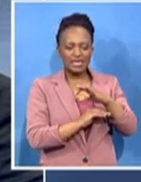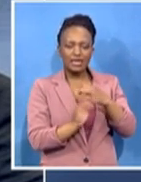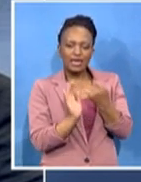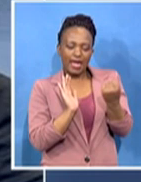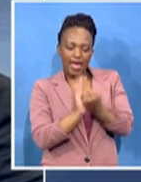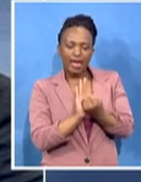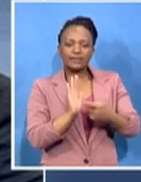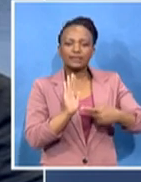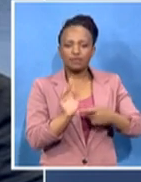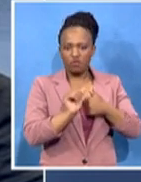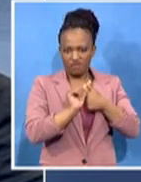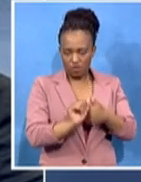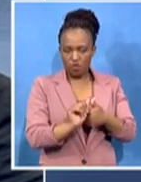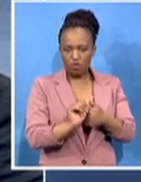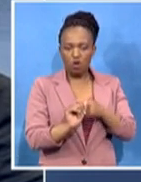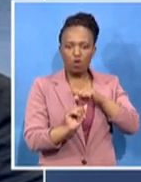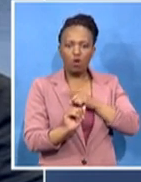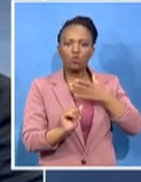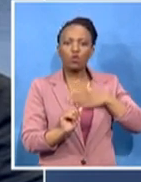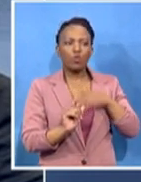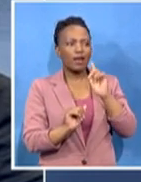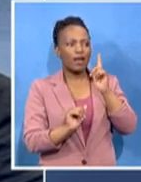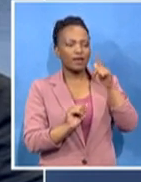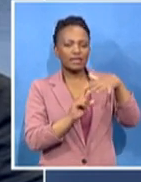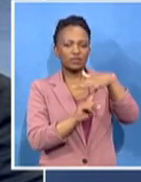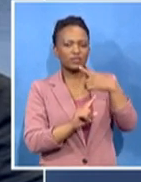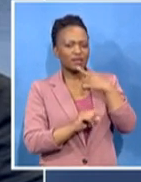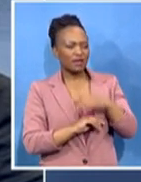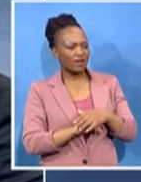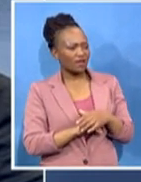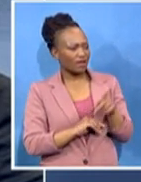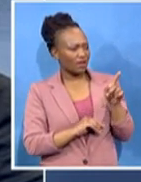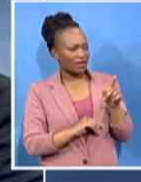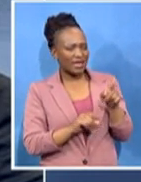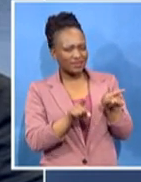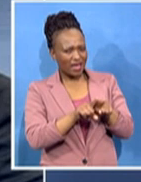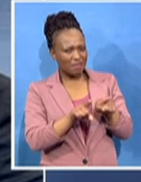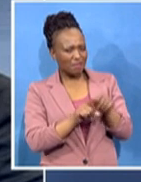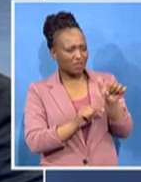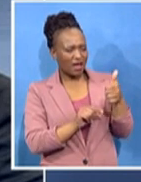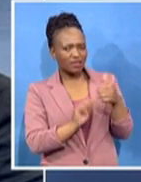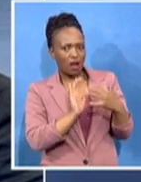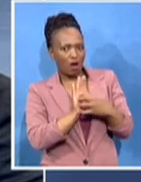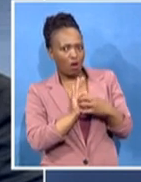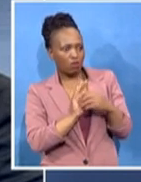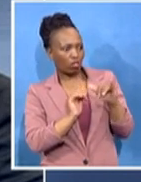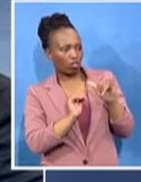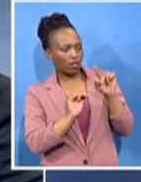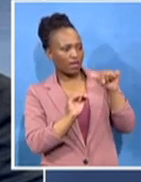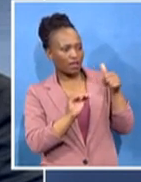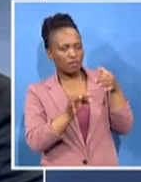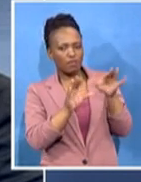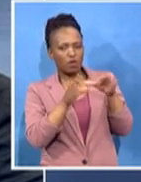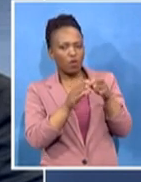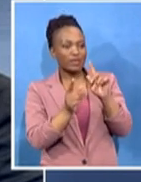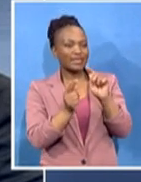a party, no, your logo looks similar to another party, and they come back 2 weeks later with a changed logo, and we tell them, but no, your logo